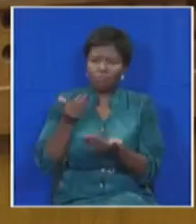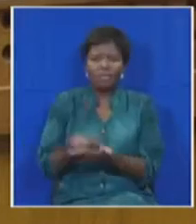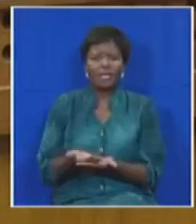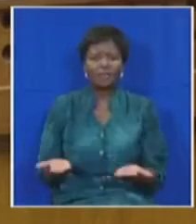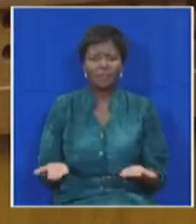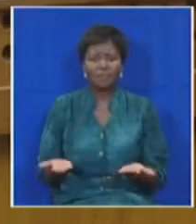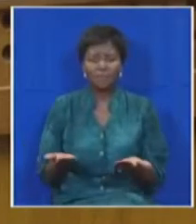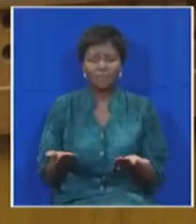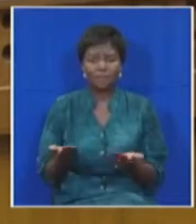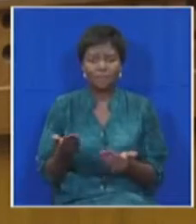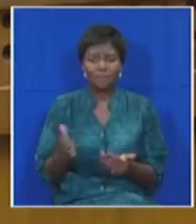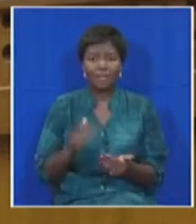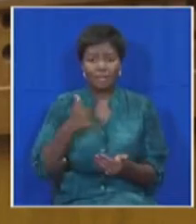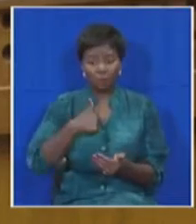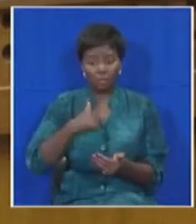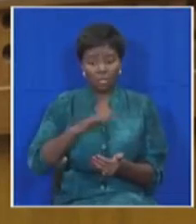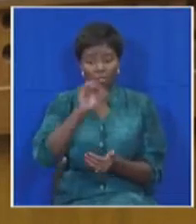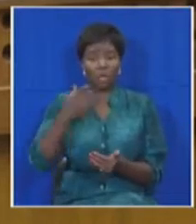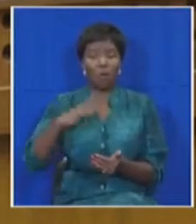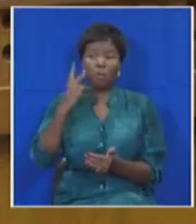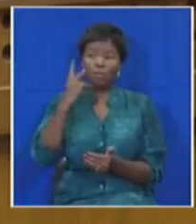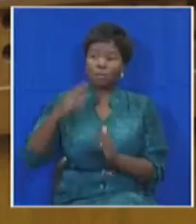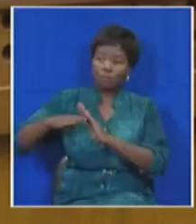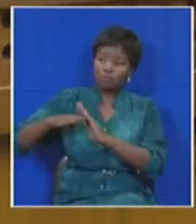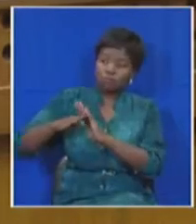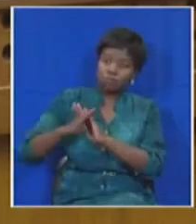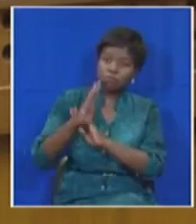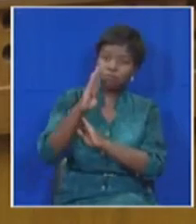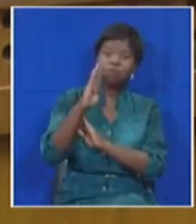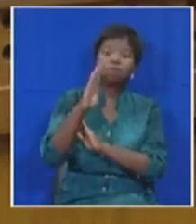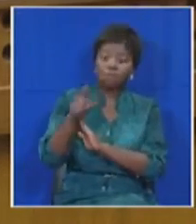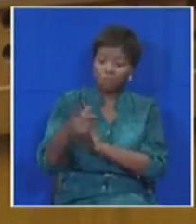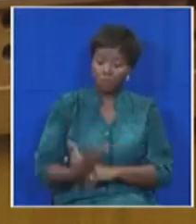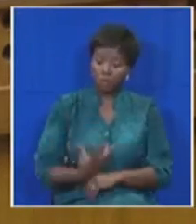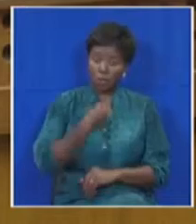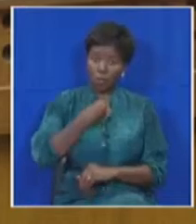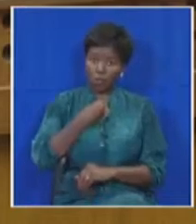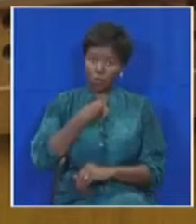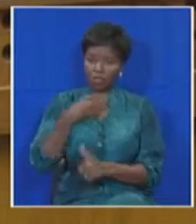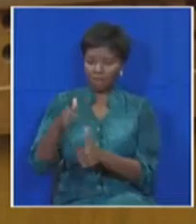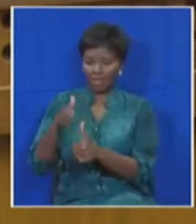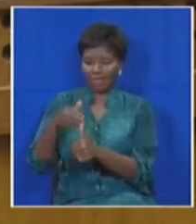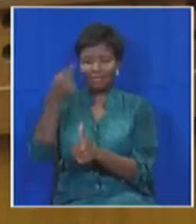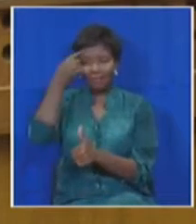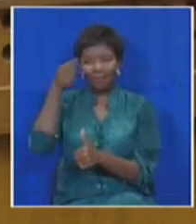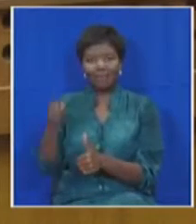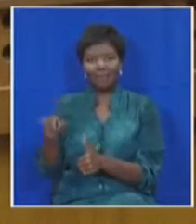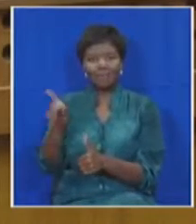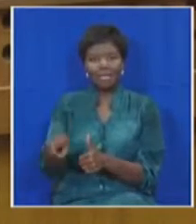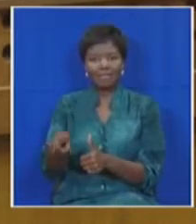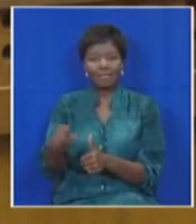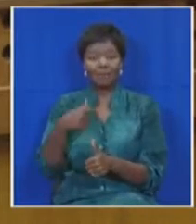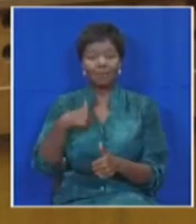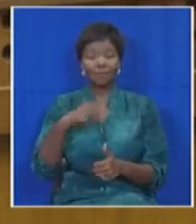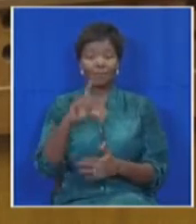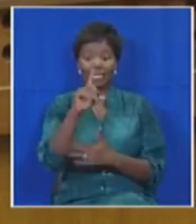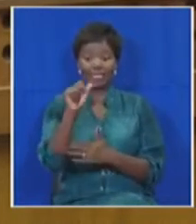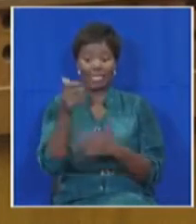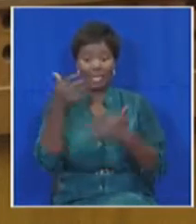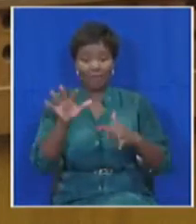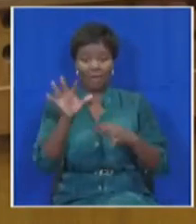South Africa we are building is a South Africa where young people will come first. And so the DA has started to map